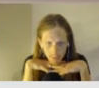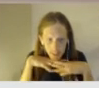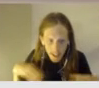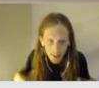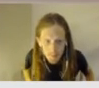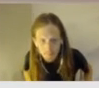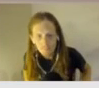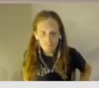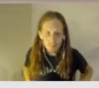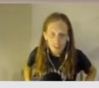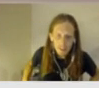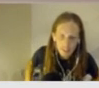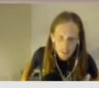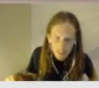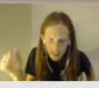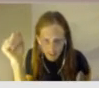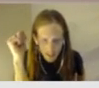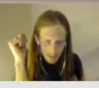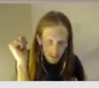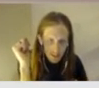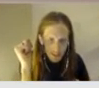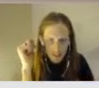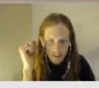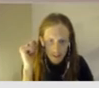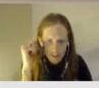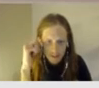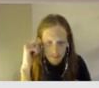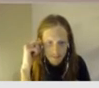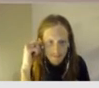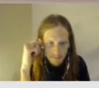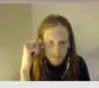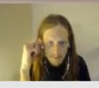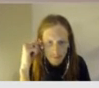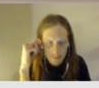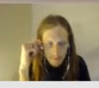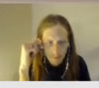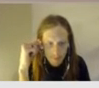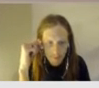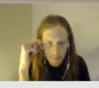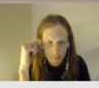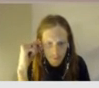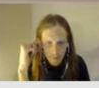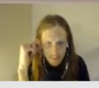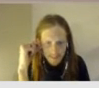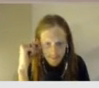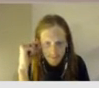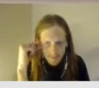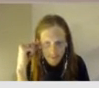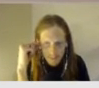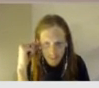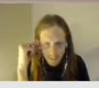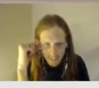100% agree. Yeah. Yep. And so, yeah, it's one foot in front of the next. And so whatever gets you to take that first step, it